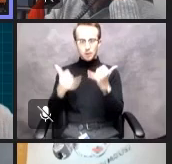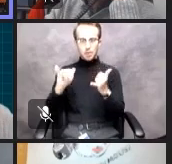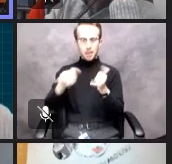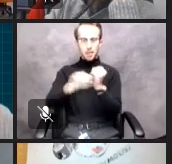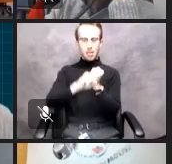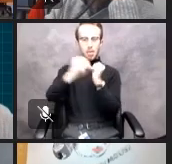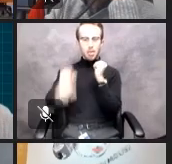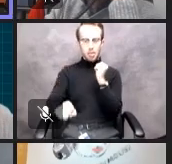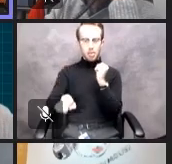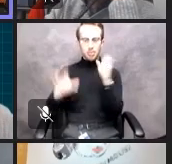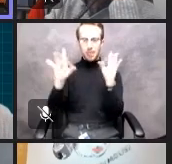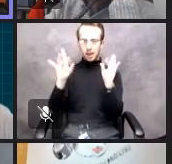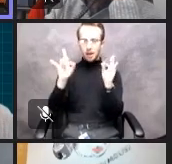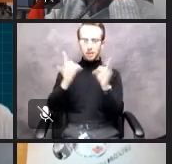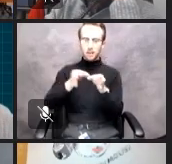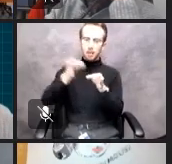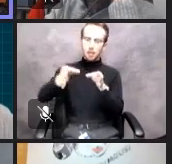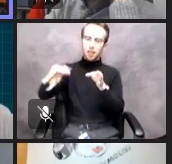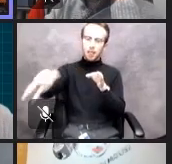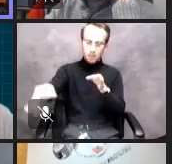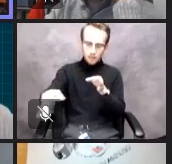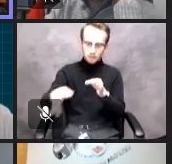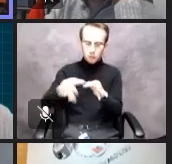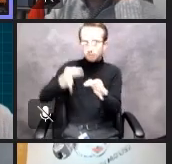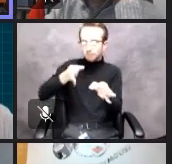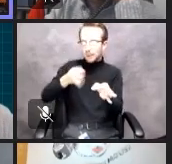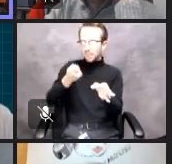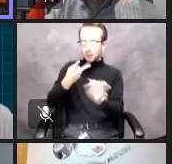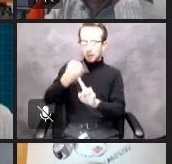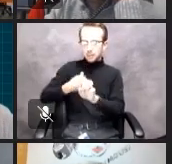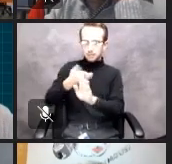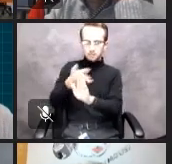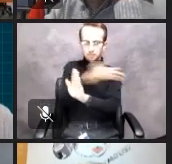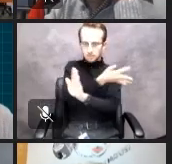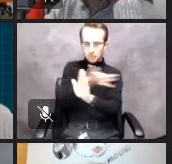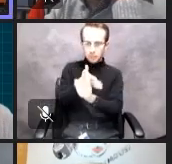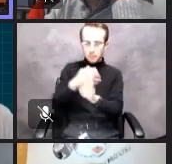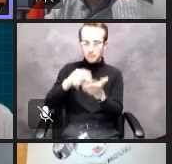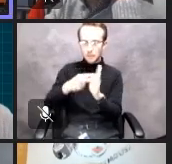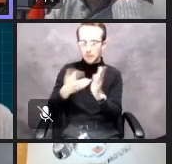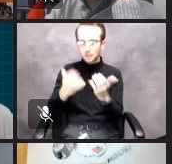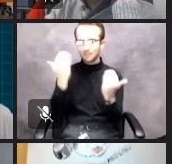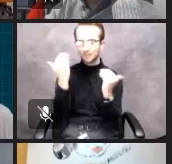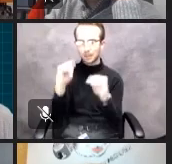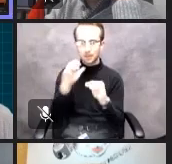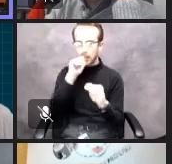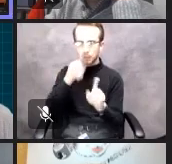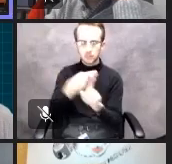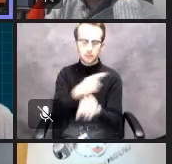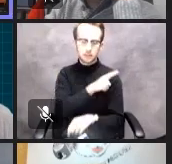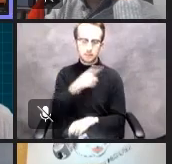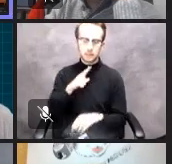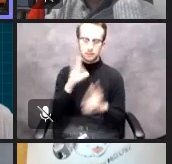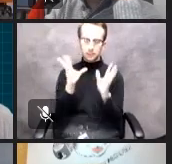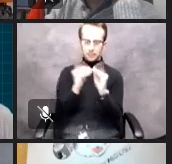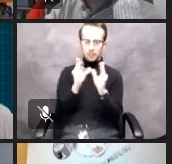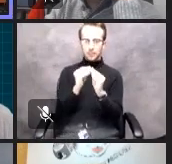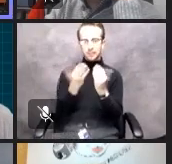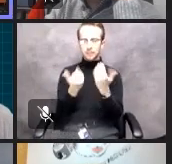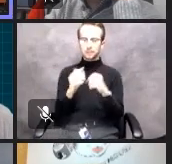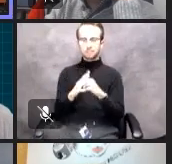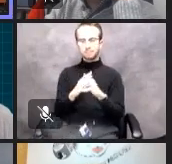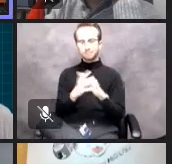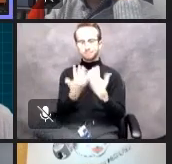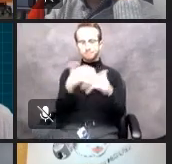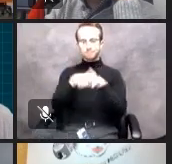way back several months earlier. And so they're wanting to limit that to just the legislative session and sort of push things through more quickly. That's